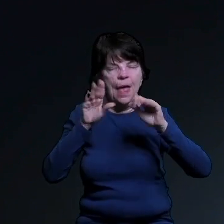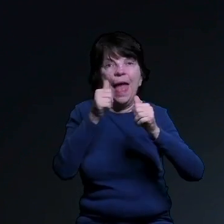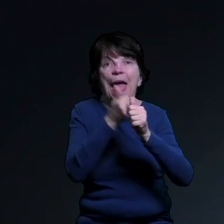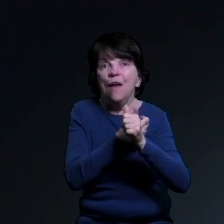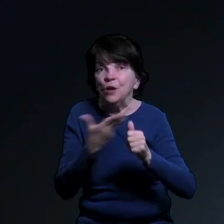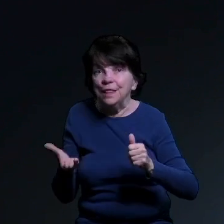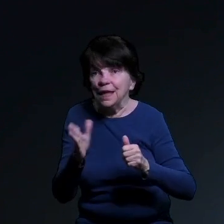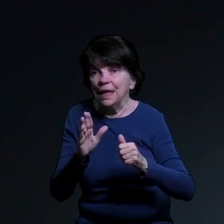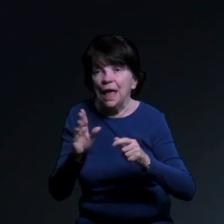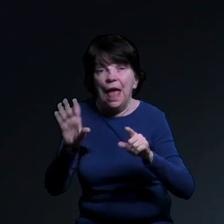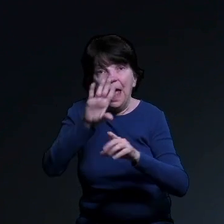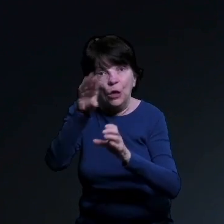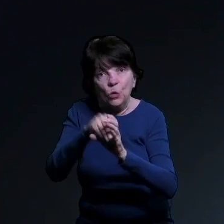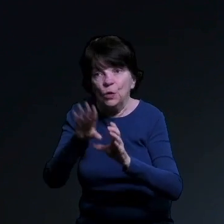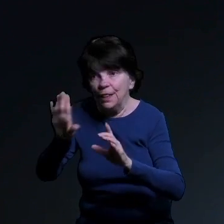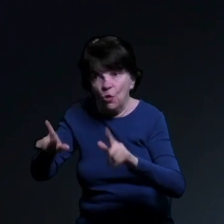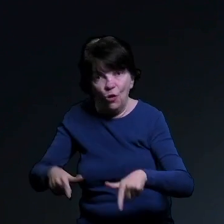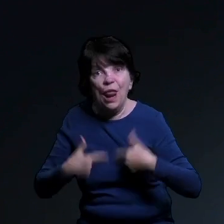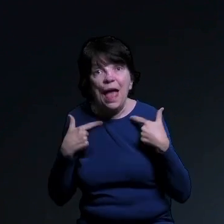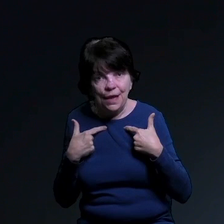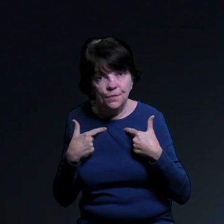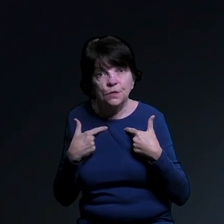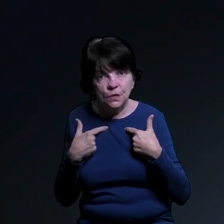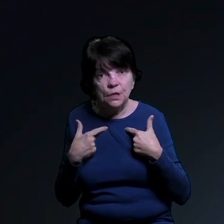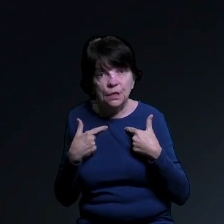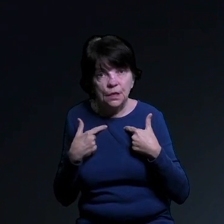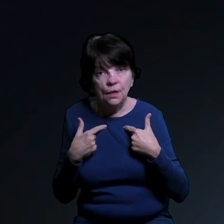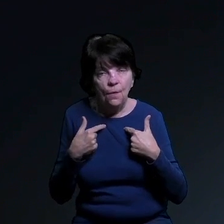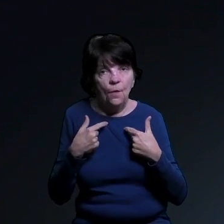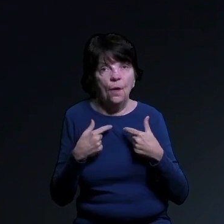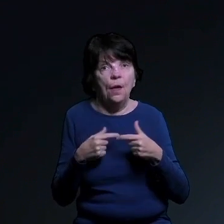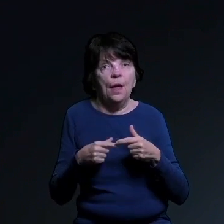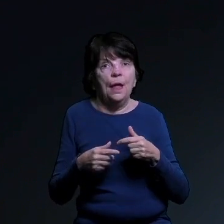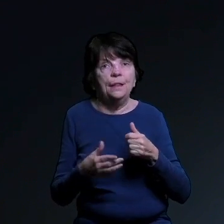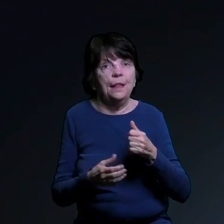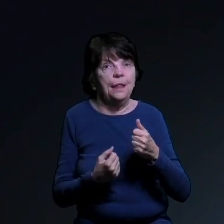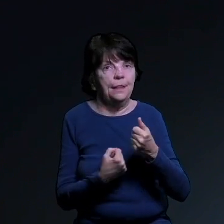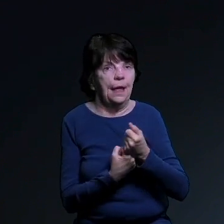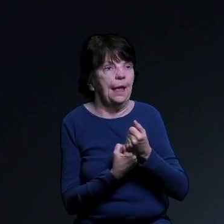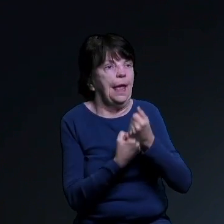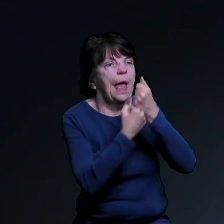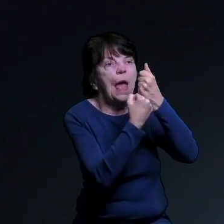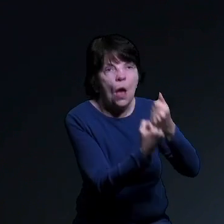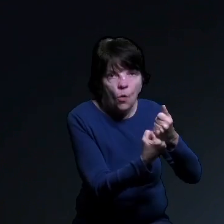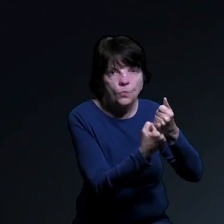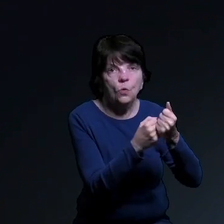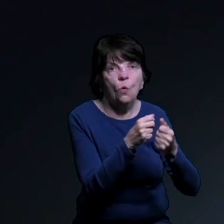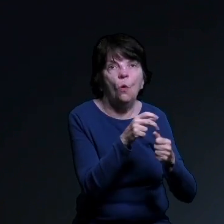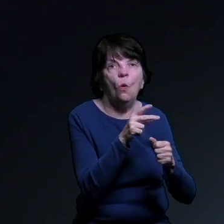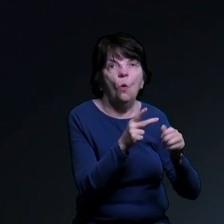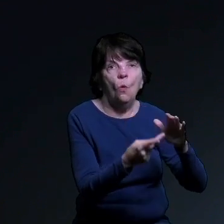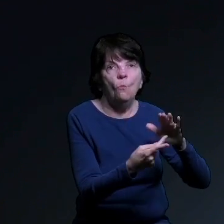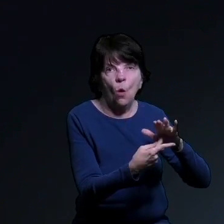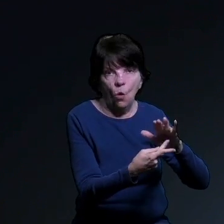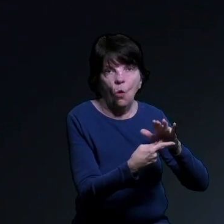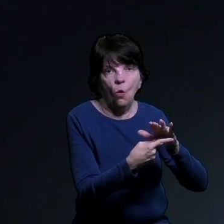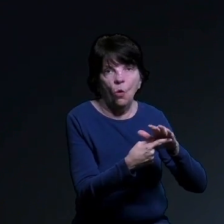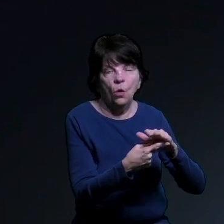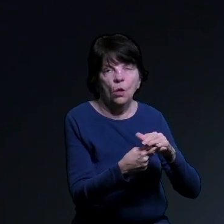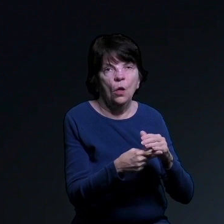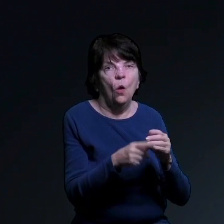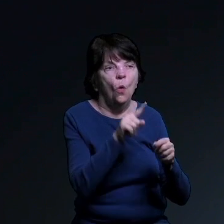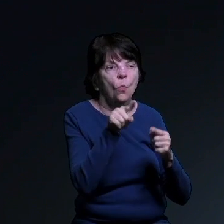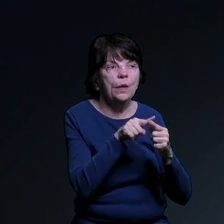Christ. They came alongside of Paul and they helped him when he needed them